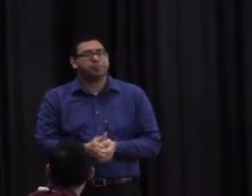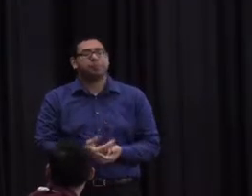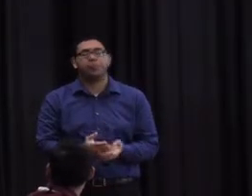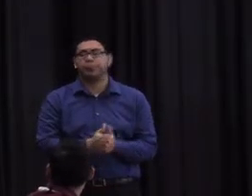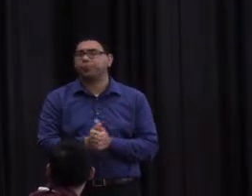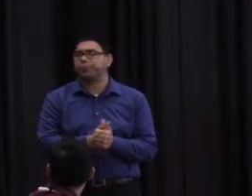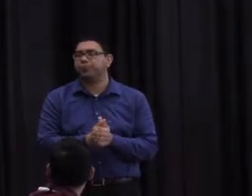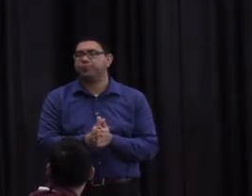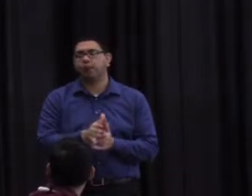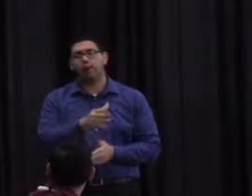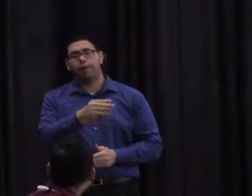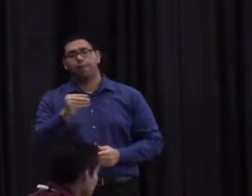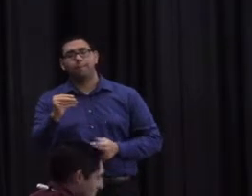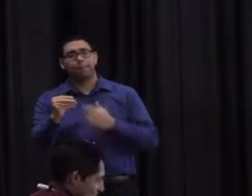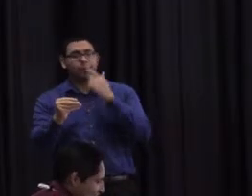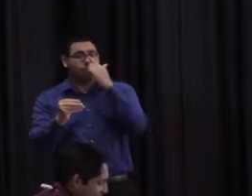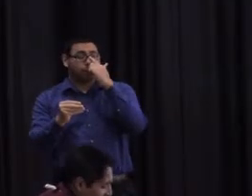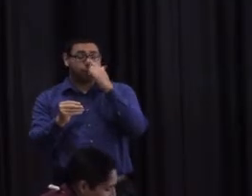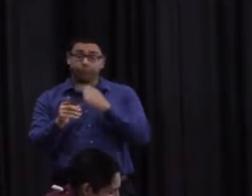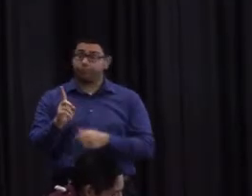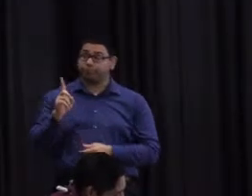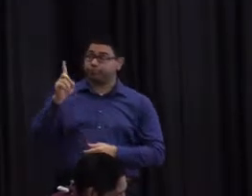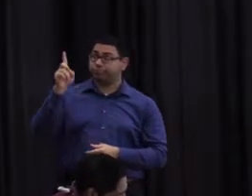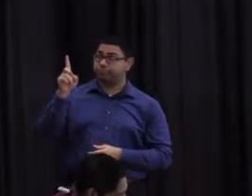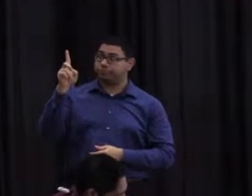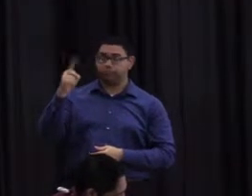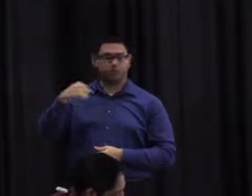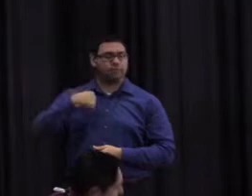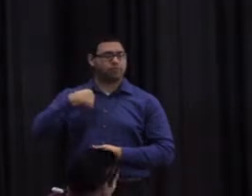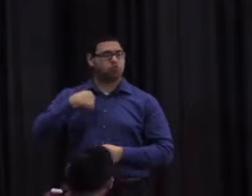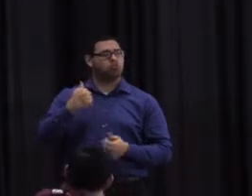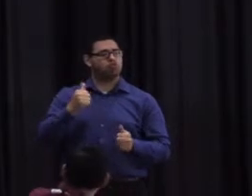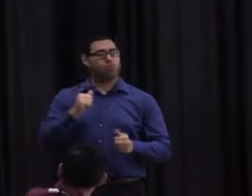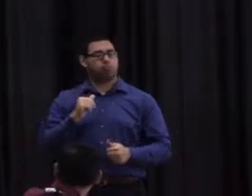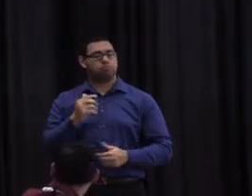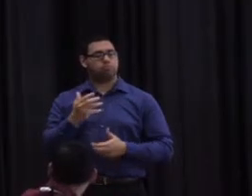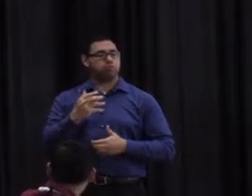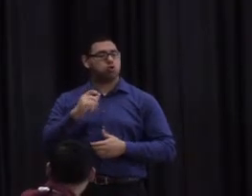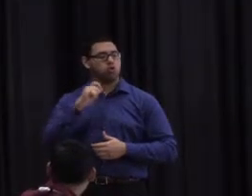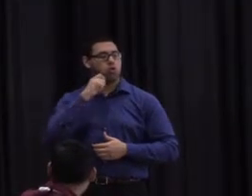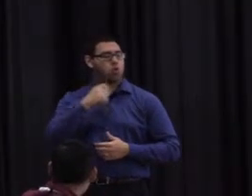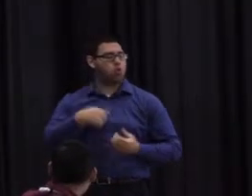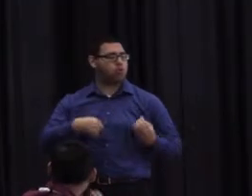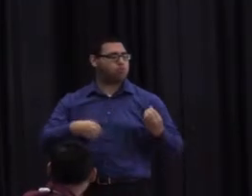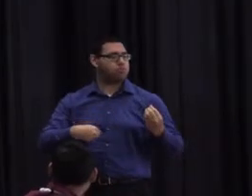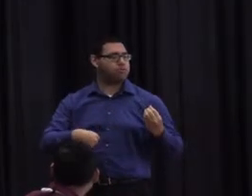And then up there is me trying to look cool playing guitar.